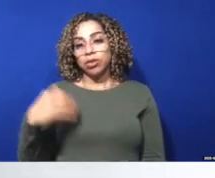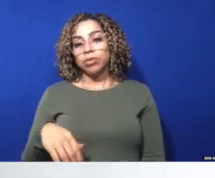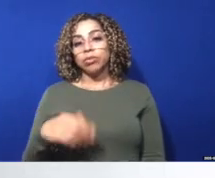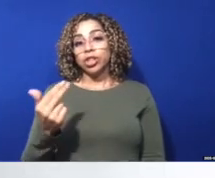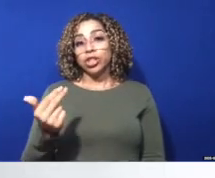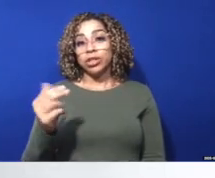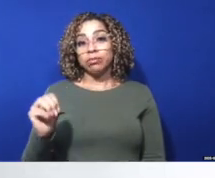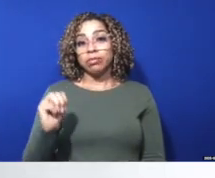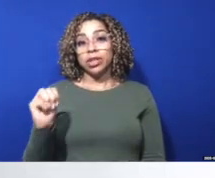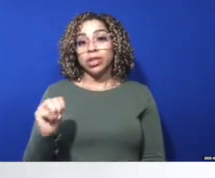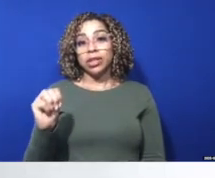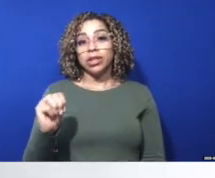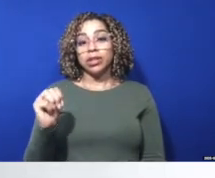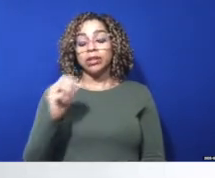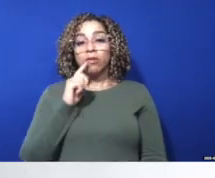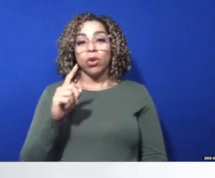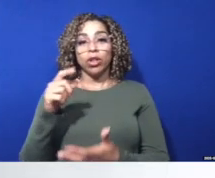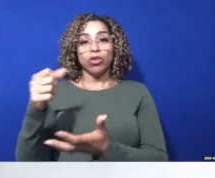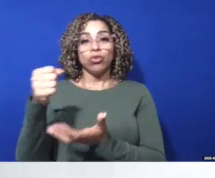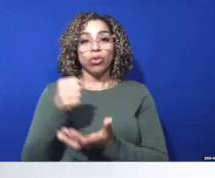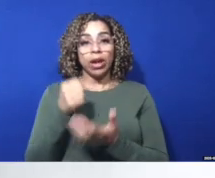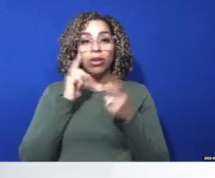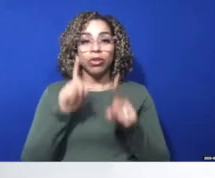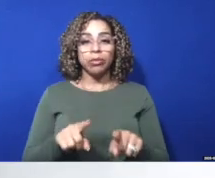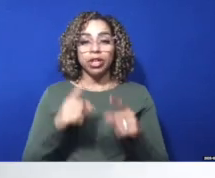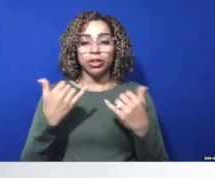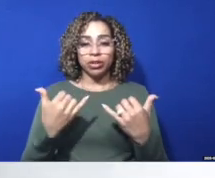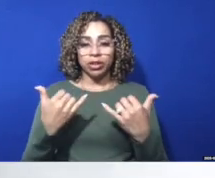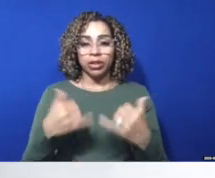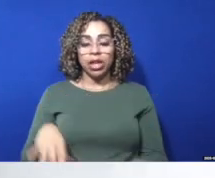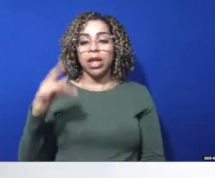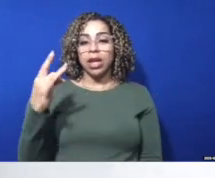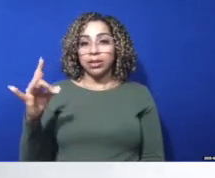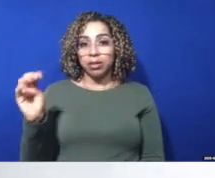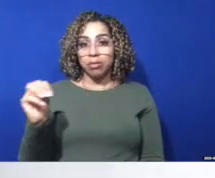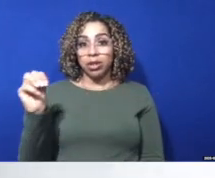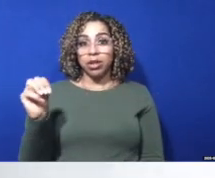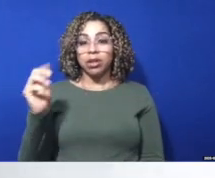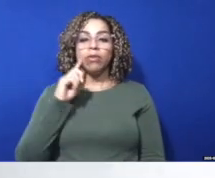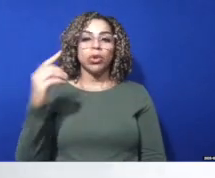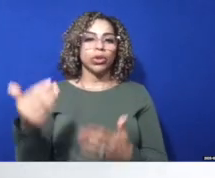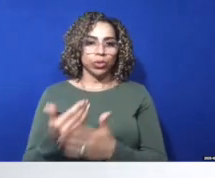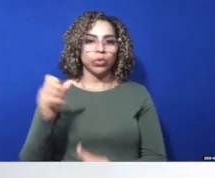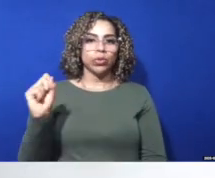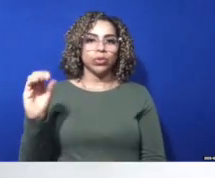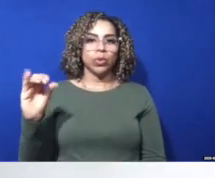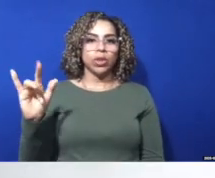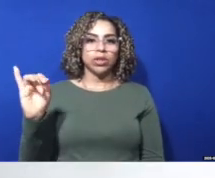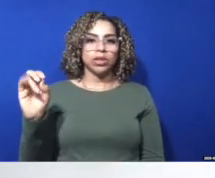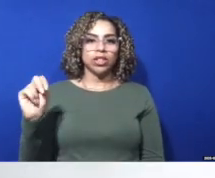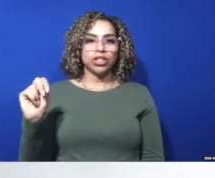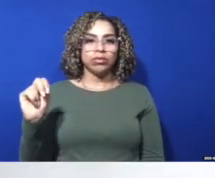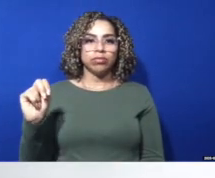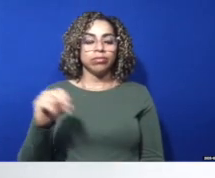million in the grant agreement currently, and the 18 million would be for the new solicitation. Thank